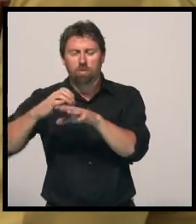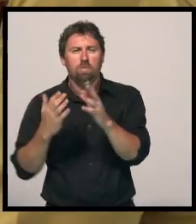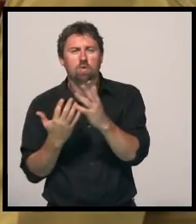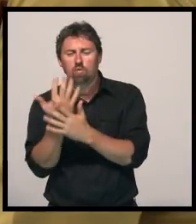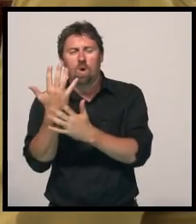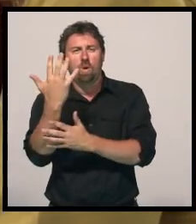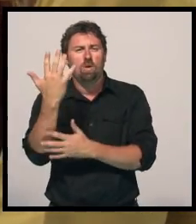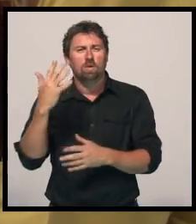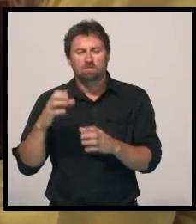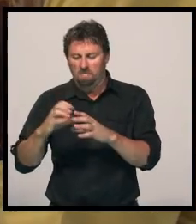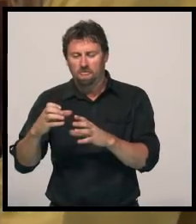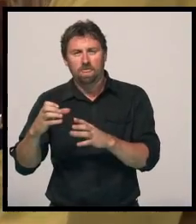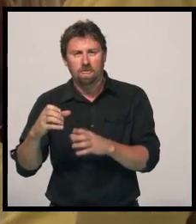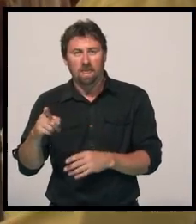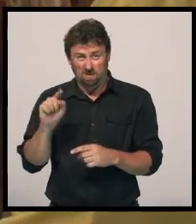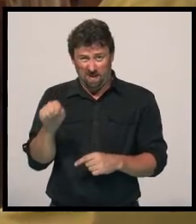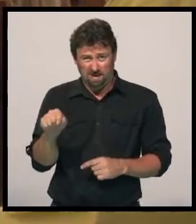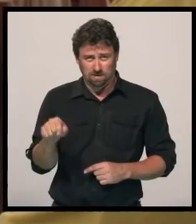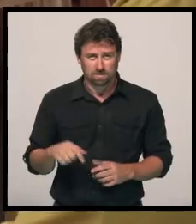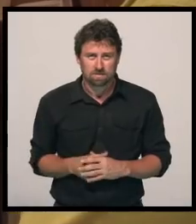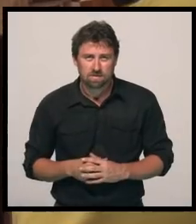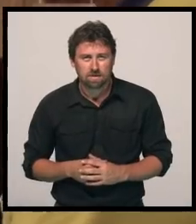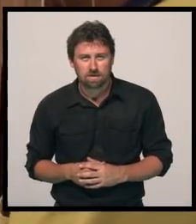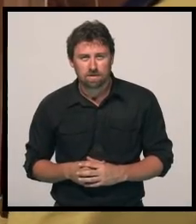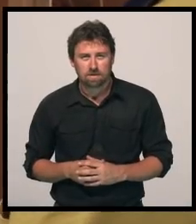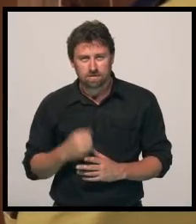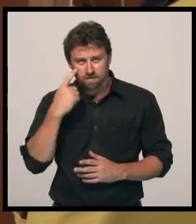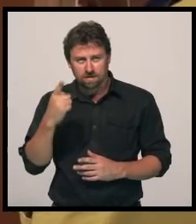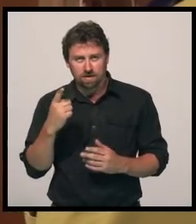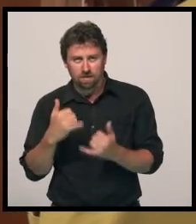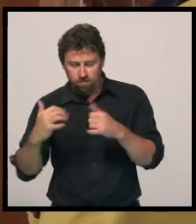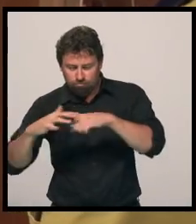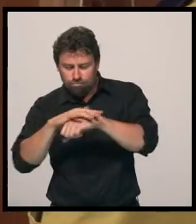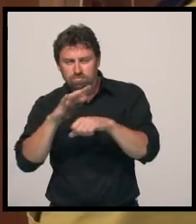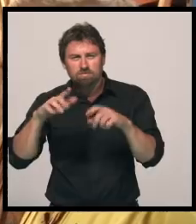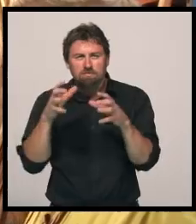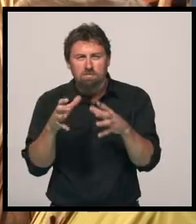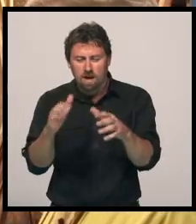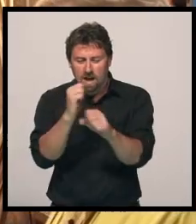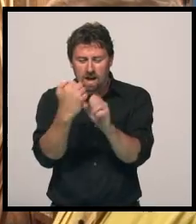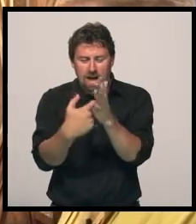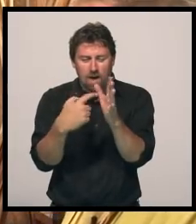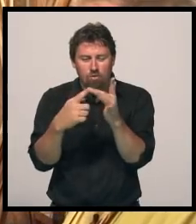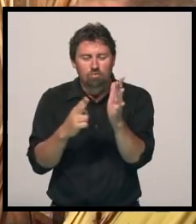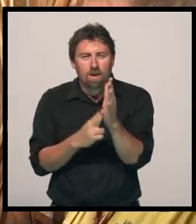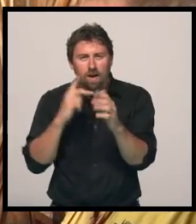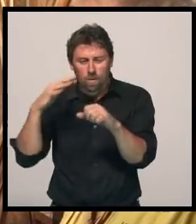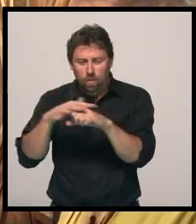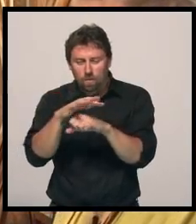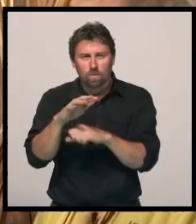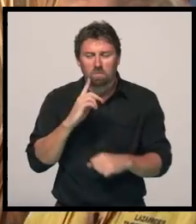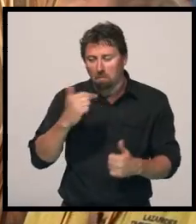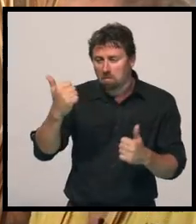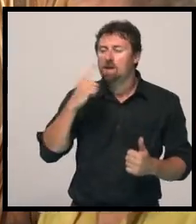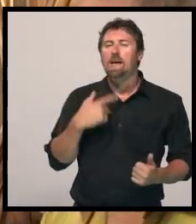yeah. A big lump on the side of a tree. Wow. So that gives you some pretty distinctive grain patterns in that. Alright mate, if you can give me the damage on this,